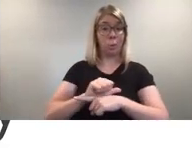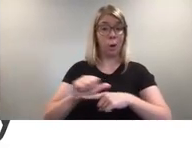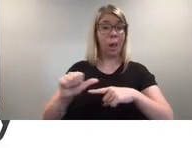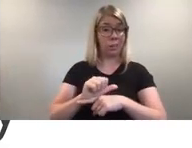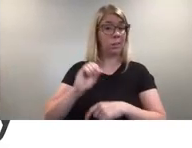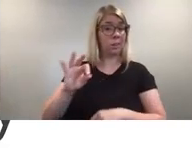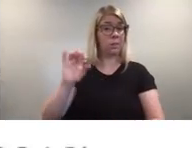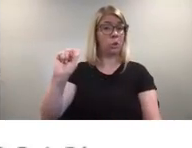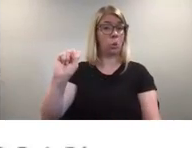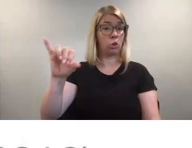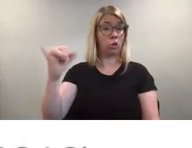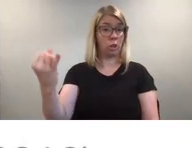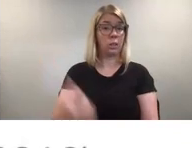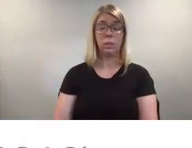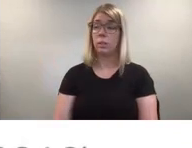justice.